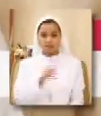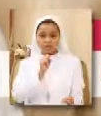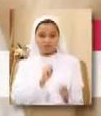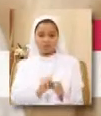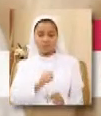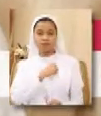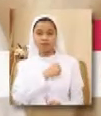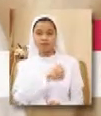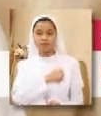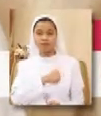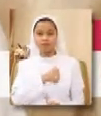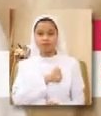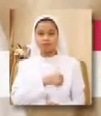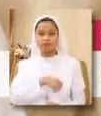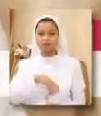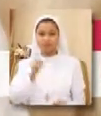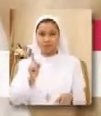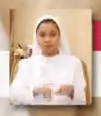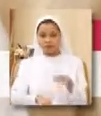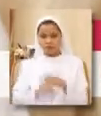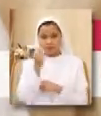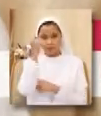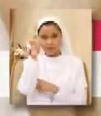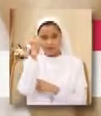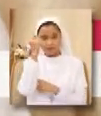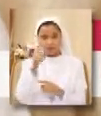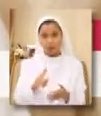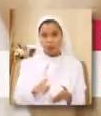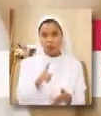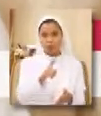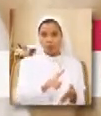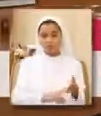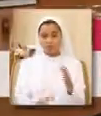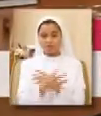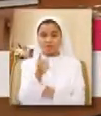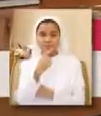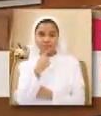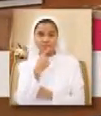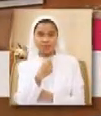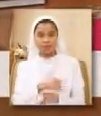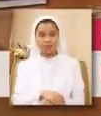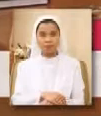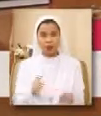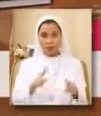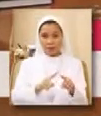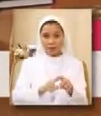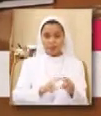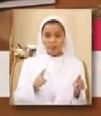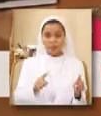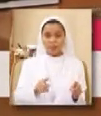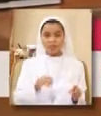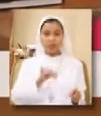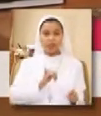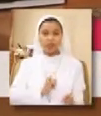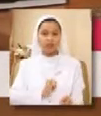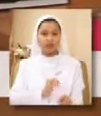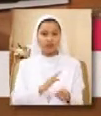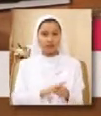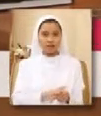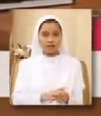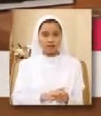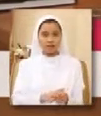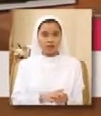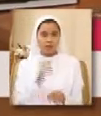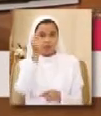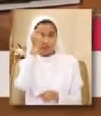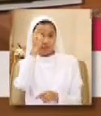can't understand all that you're saying. Sorry, it's okay, because Sister, I yes. really wish I knew what you were saying. But I get the gist of